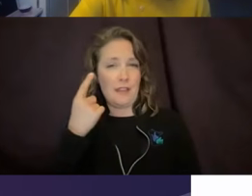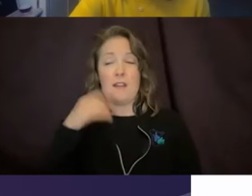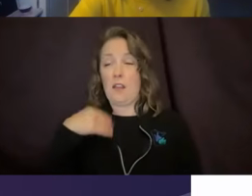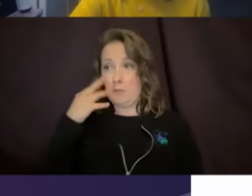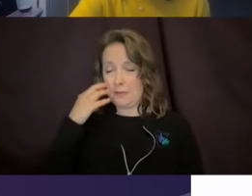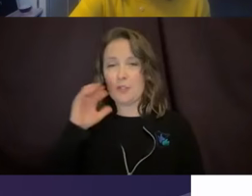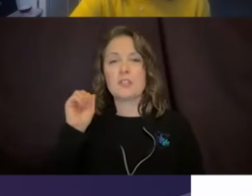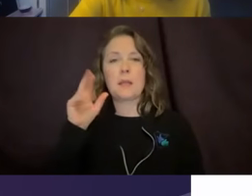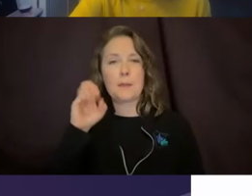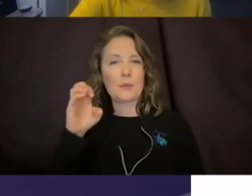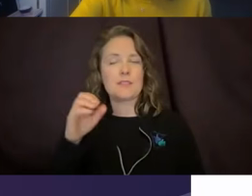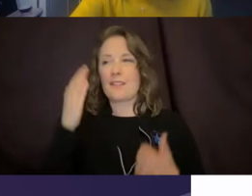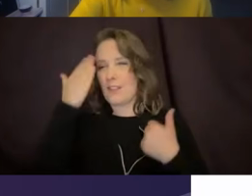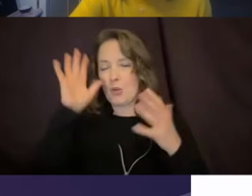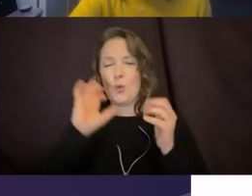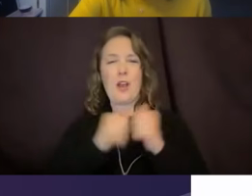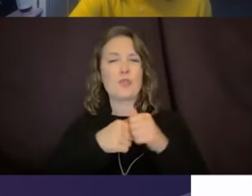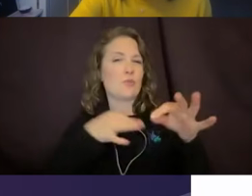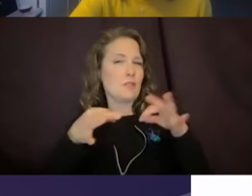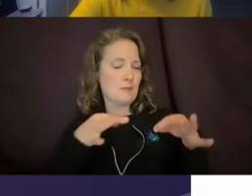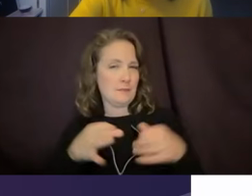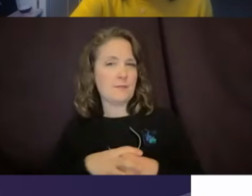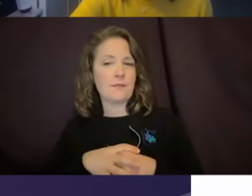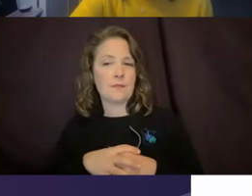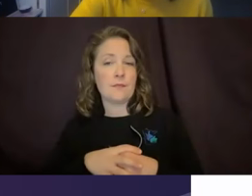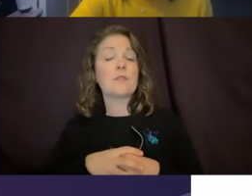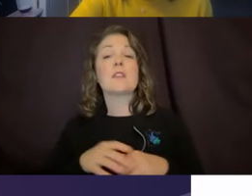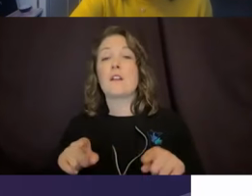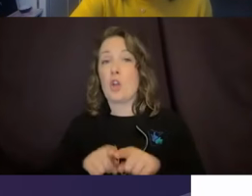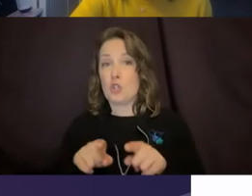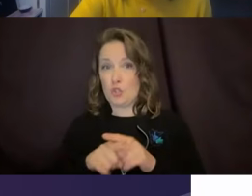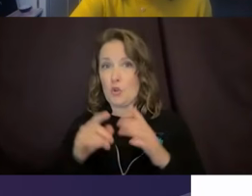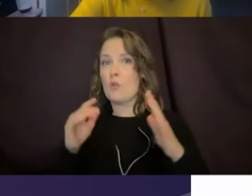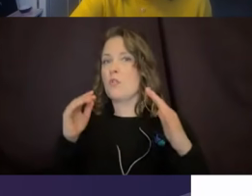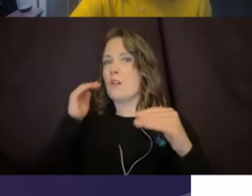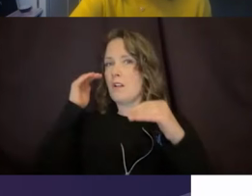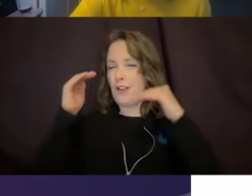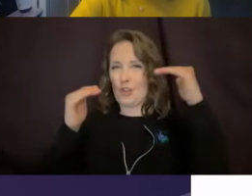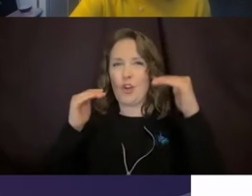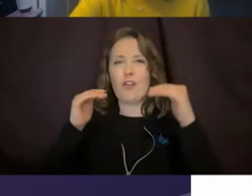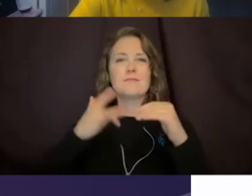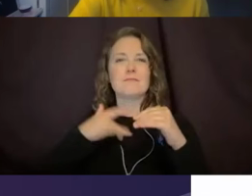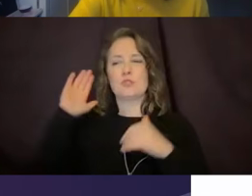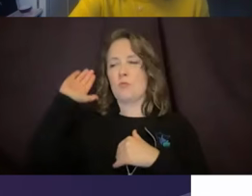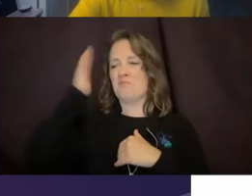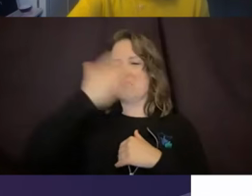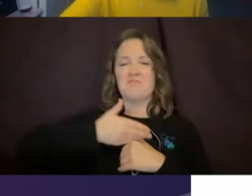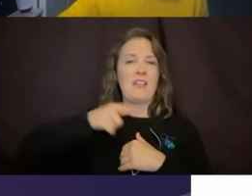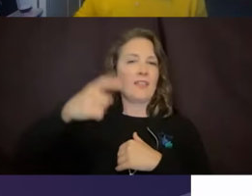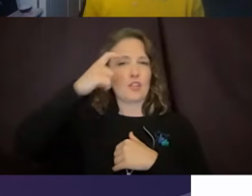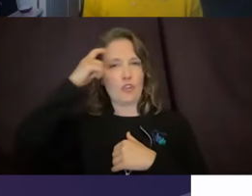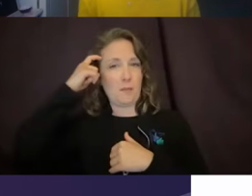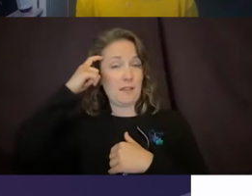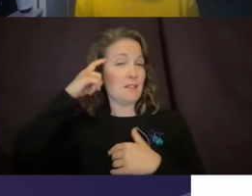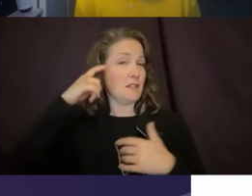how to verbalize the abuse. Adults also tend to overlook this form of trauma because they discount the actual effect on the kids. Yeah, I